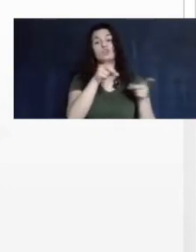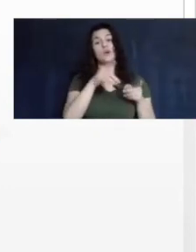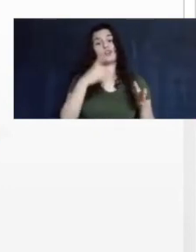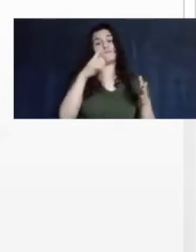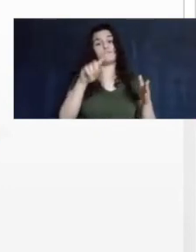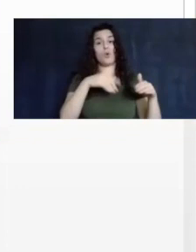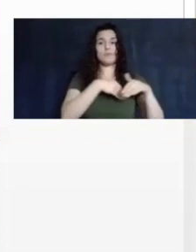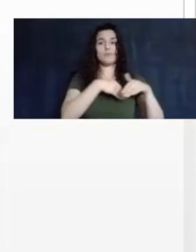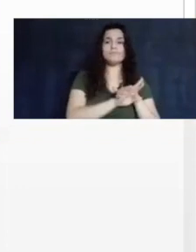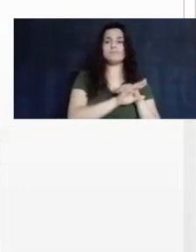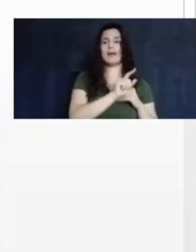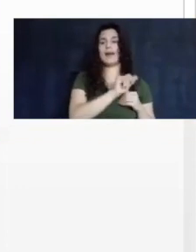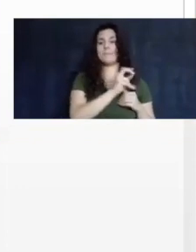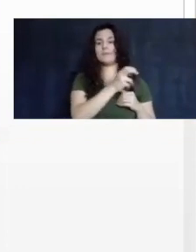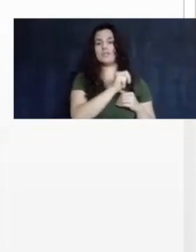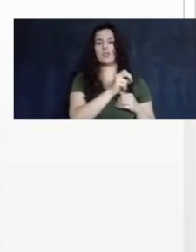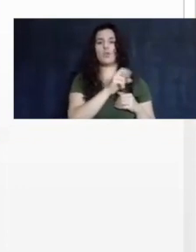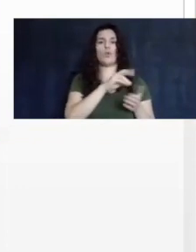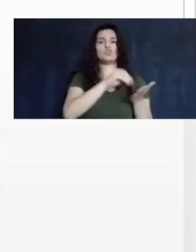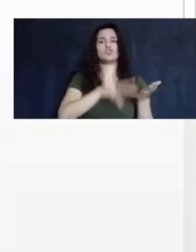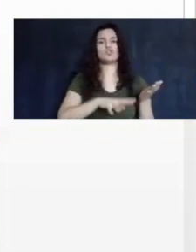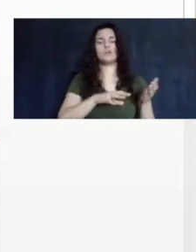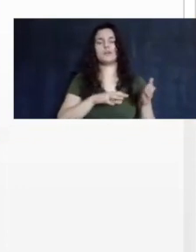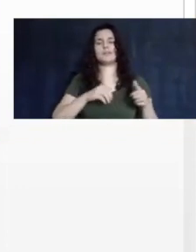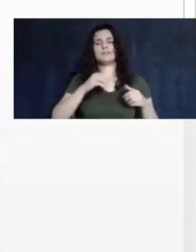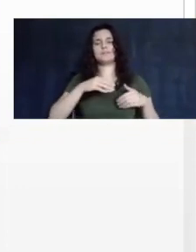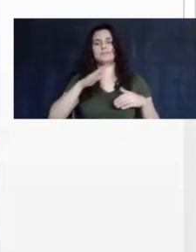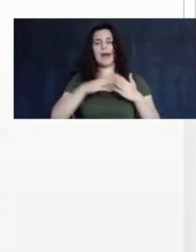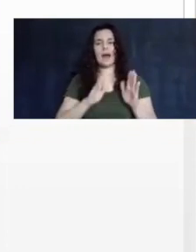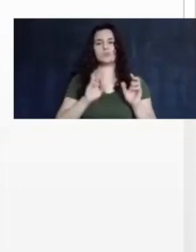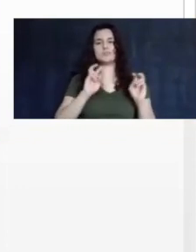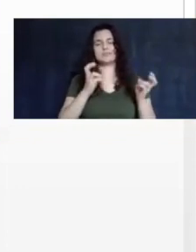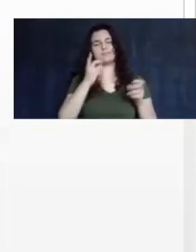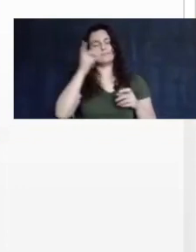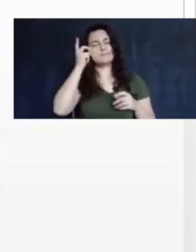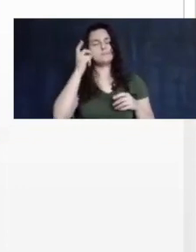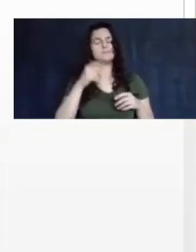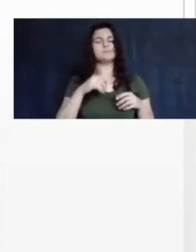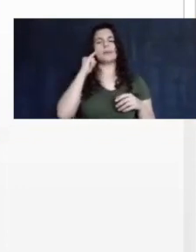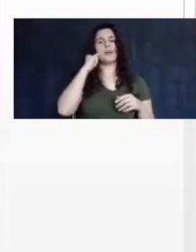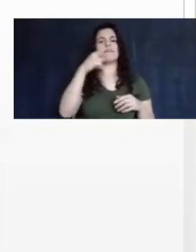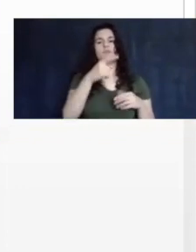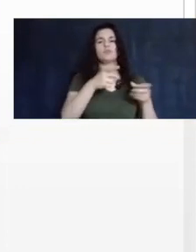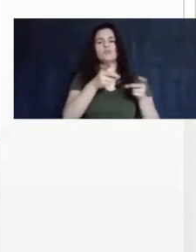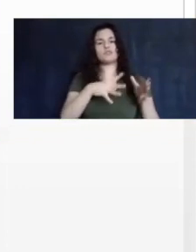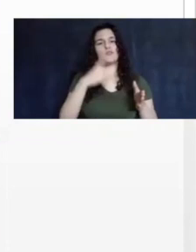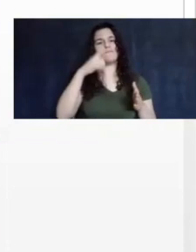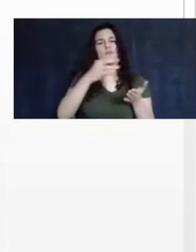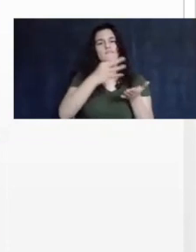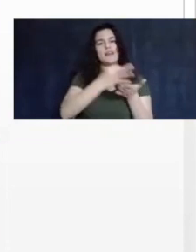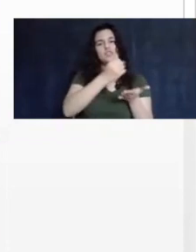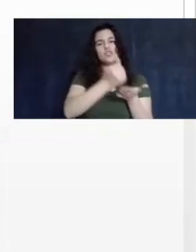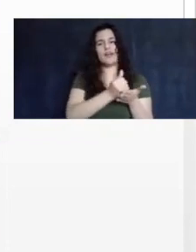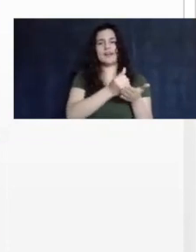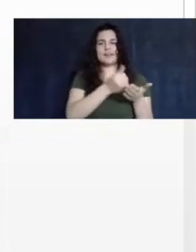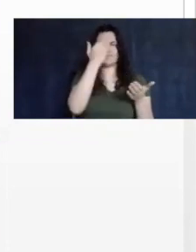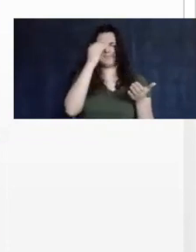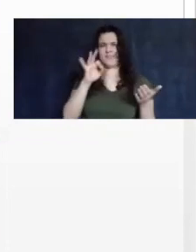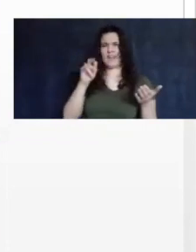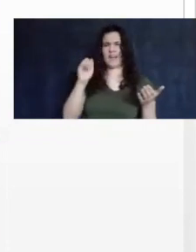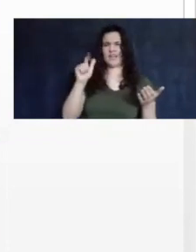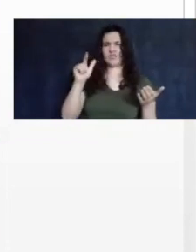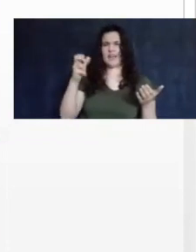student housing, director of financial aid, kind of a mid-level management position, you have a master's degree in the higher ed setting.